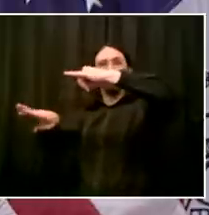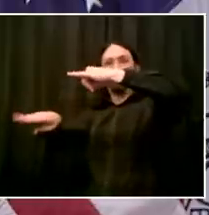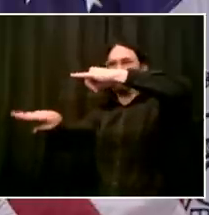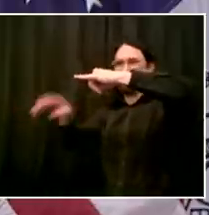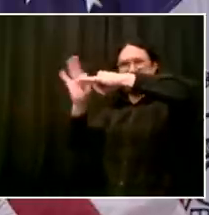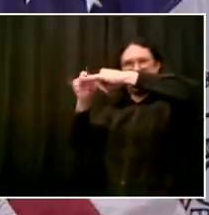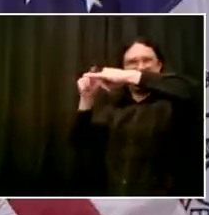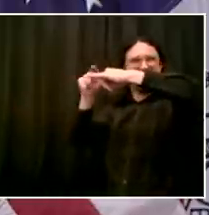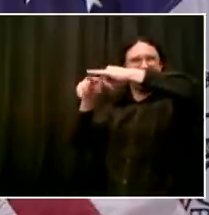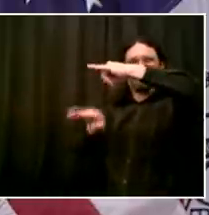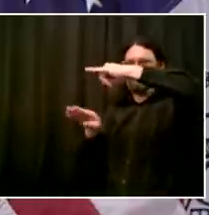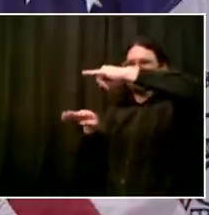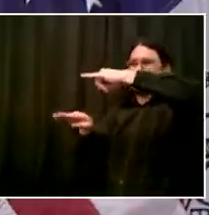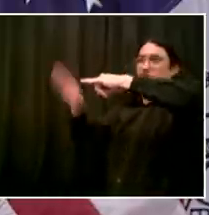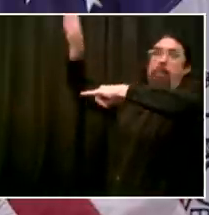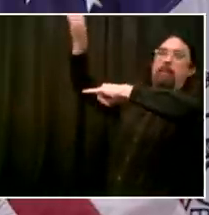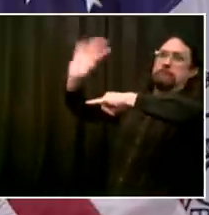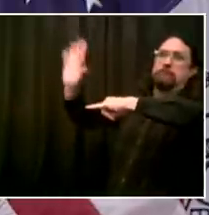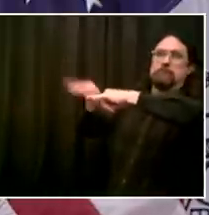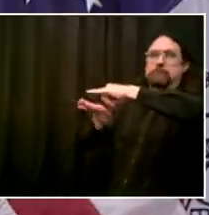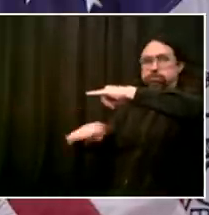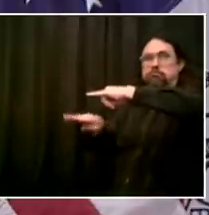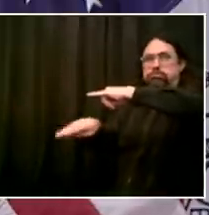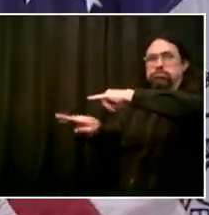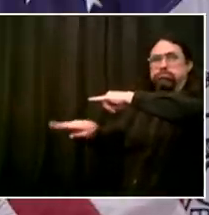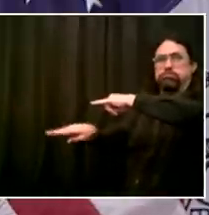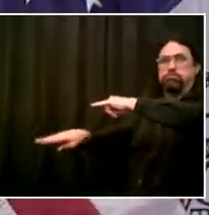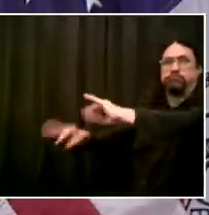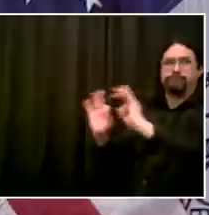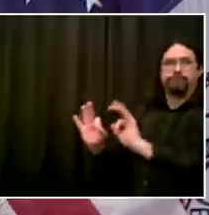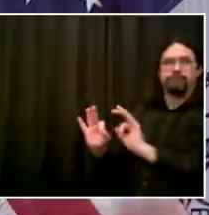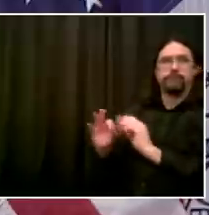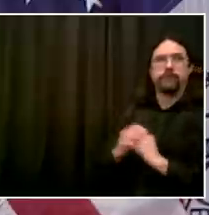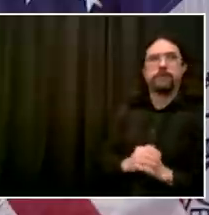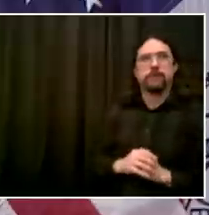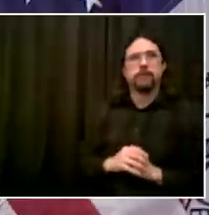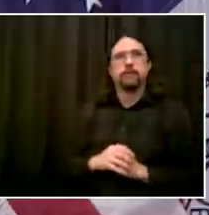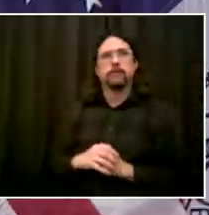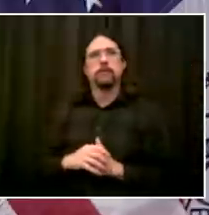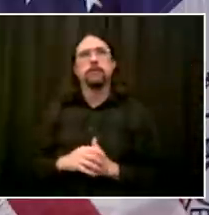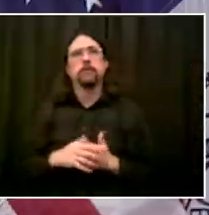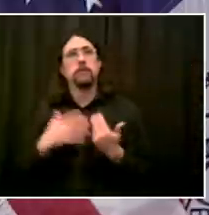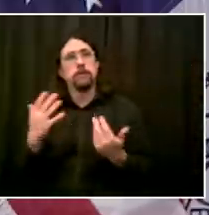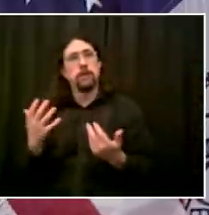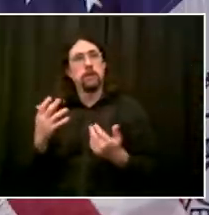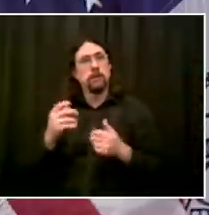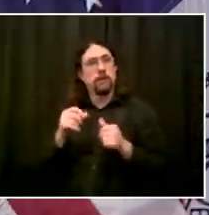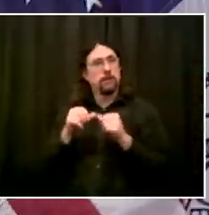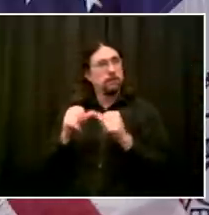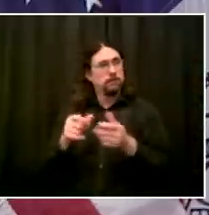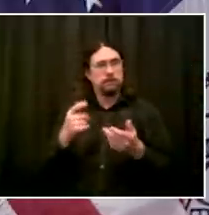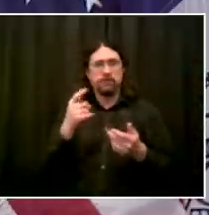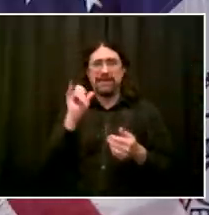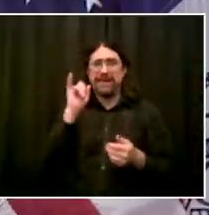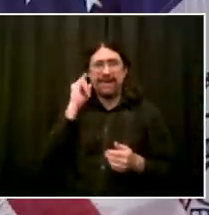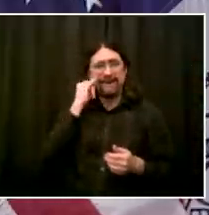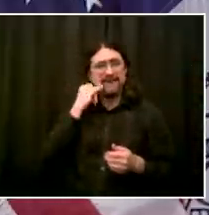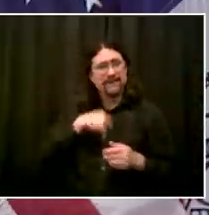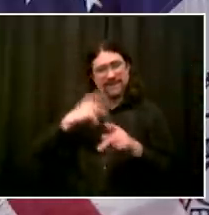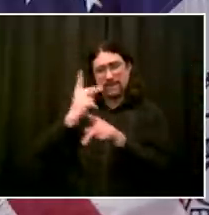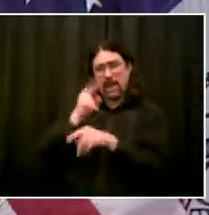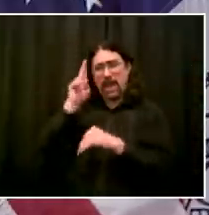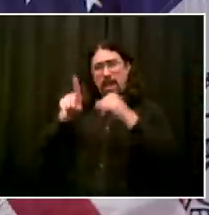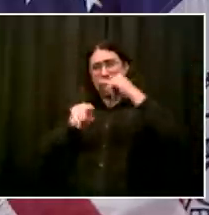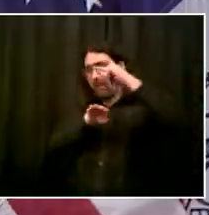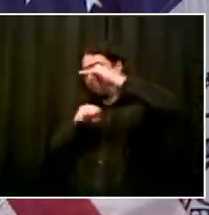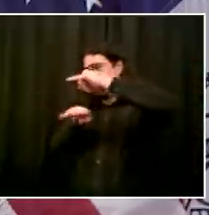this battle. And we want to save every single human being. But in the sense of the city as a whole, if you were at these levels where